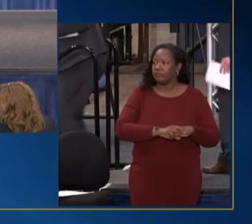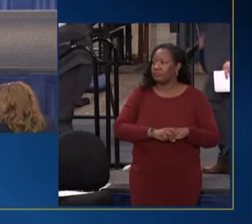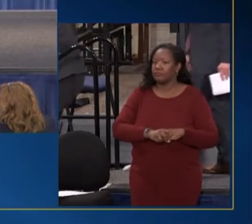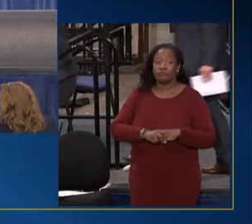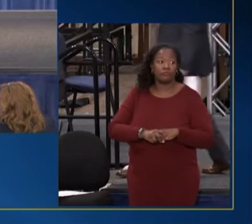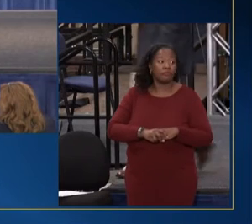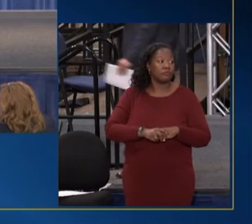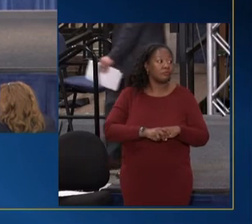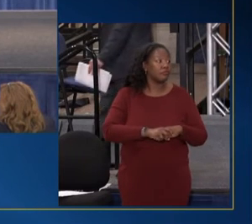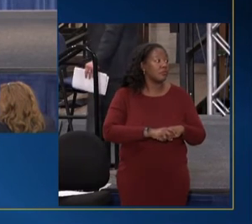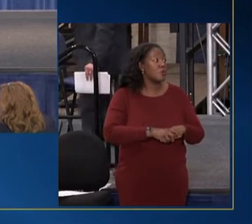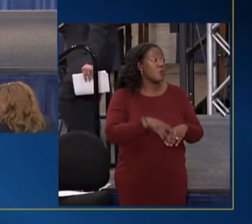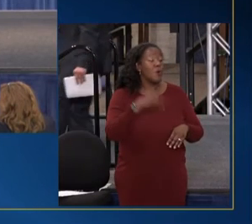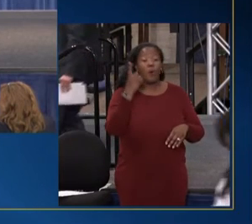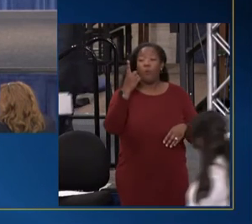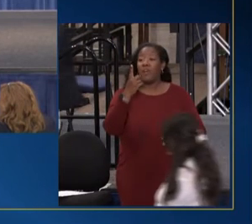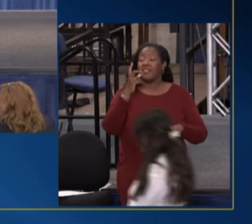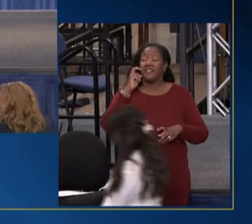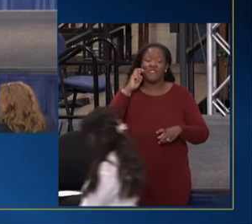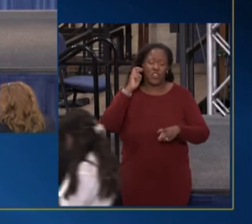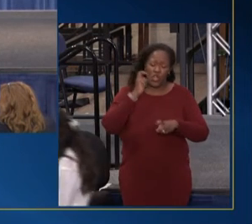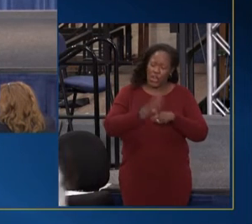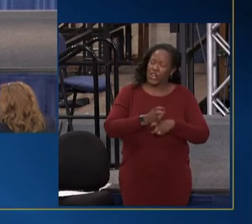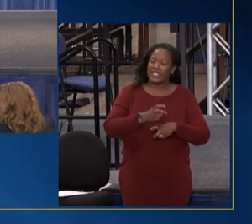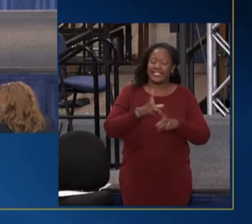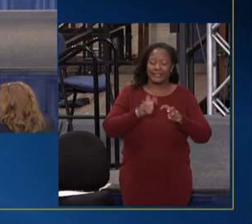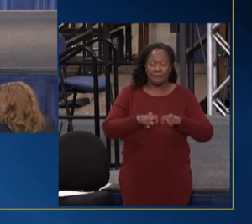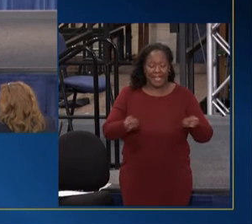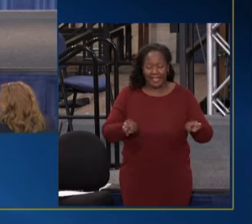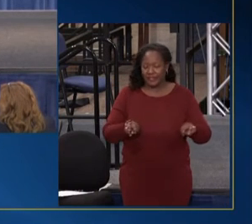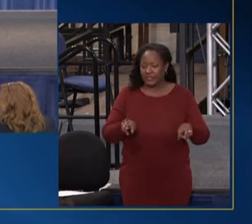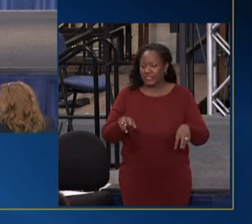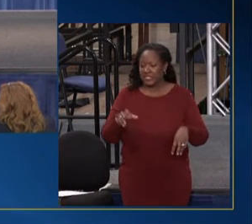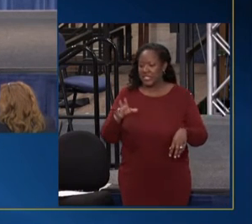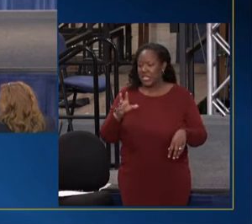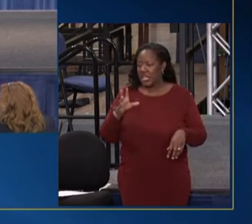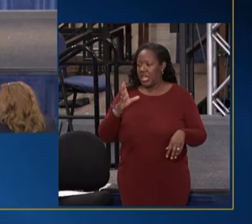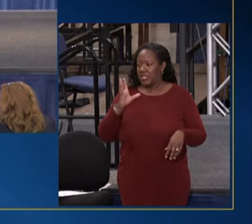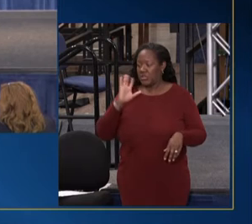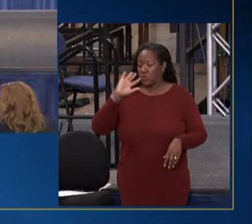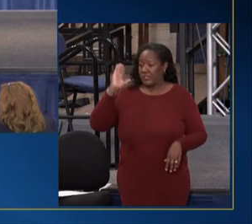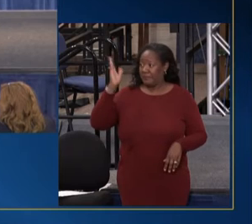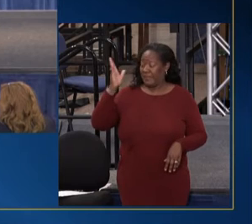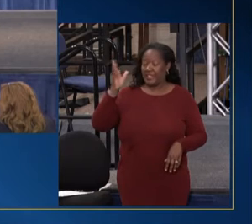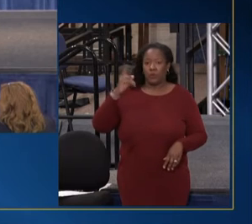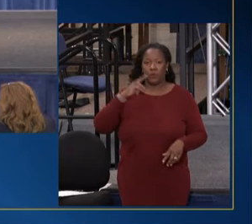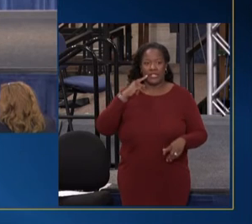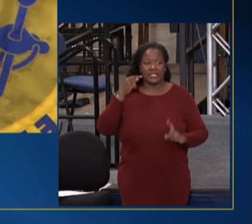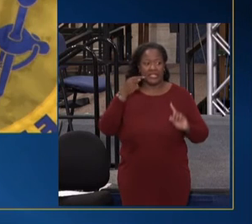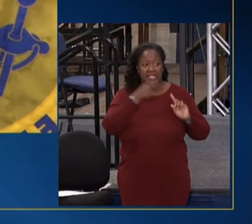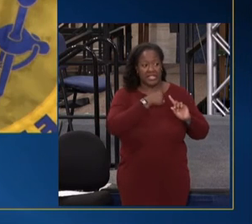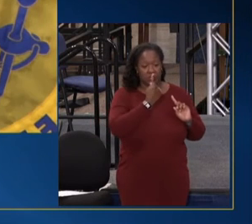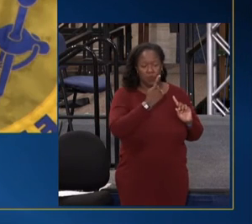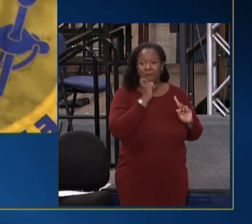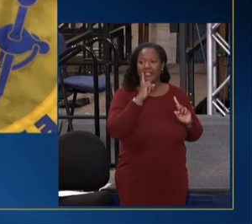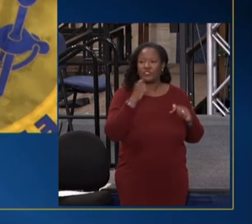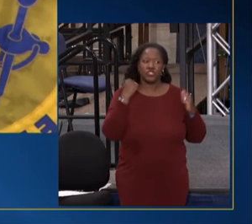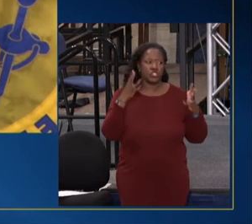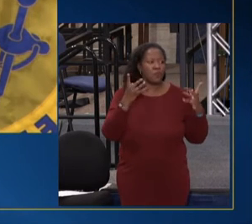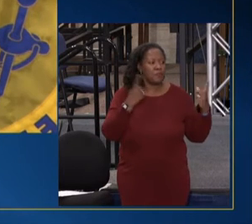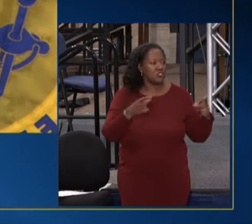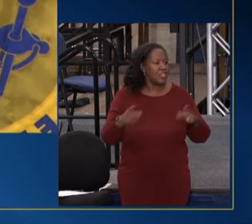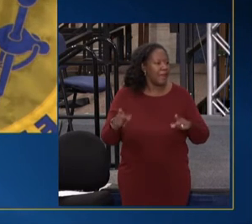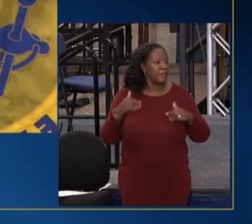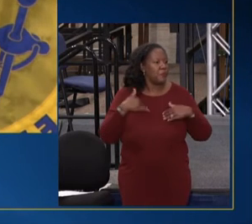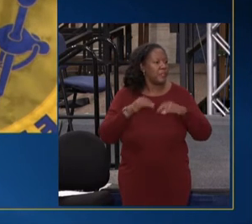I'll tell you that one of the hardest panels to decide who speaks on was this one, because there's so much happening across the department that we could have